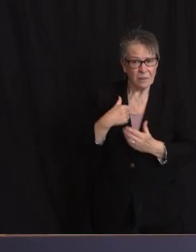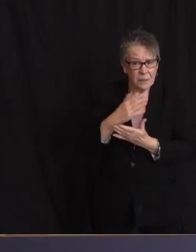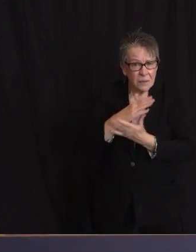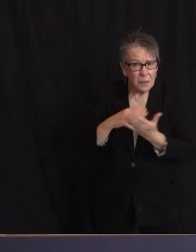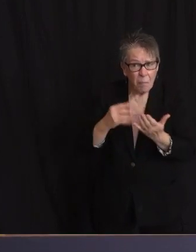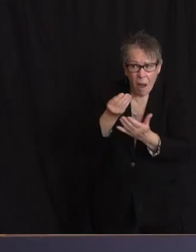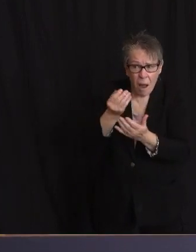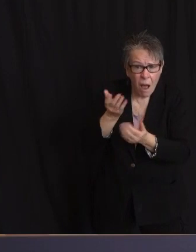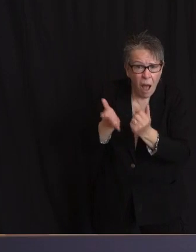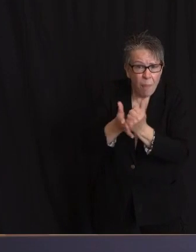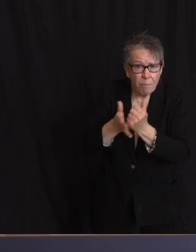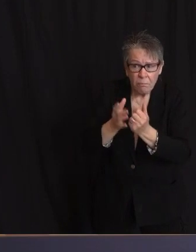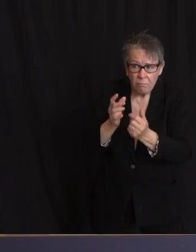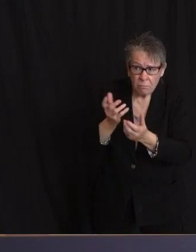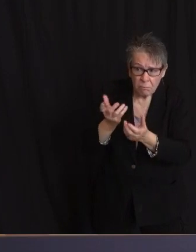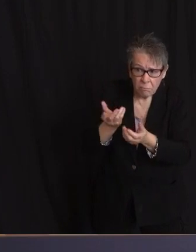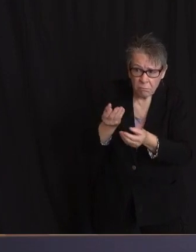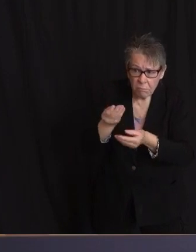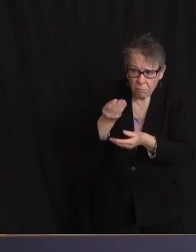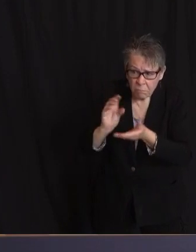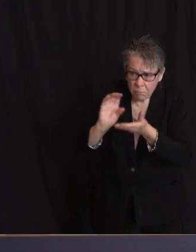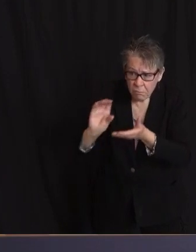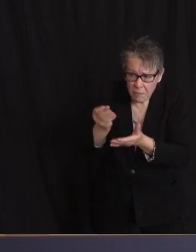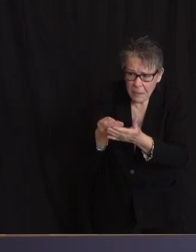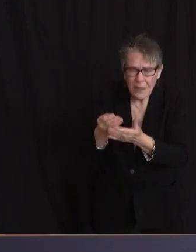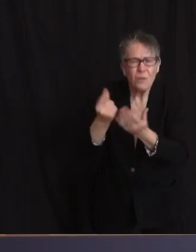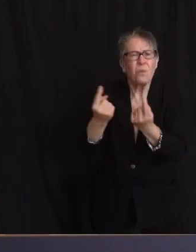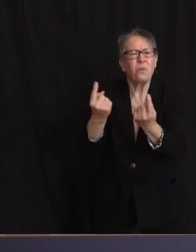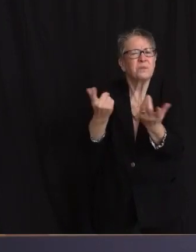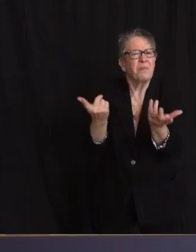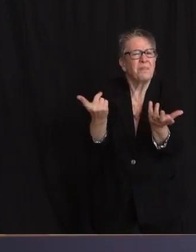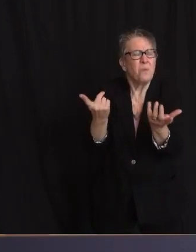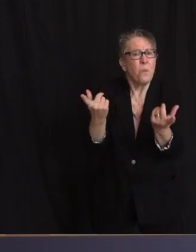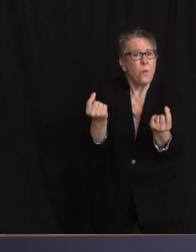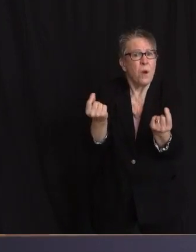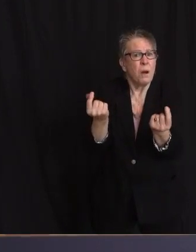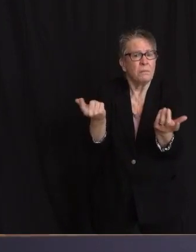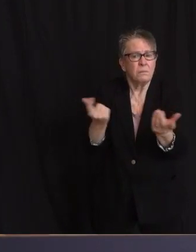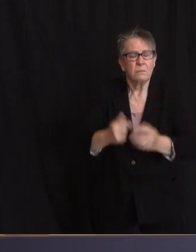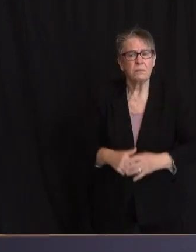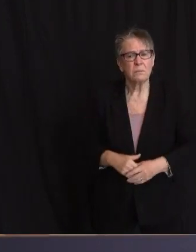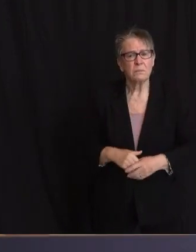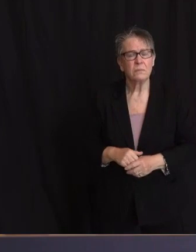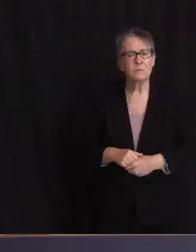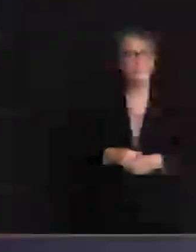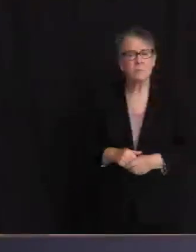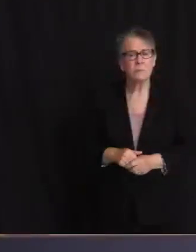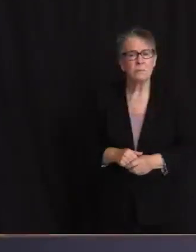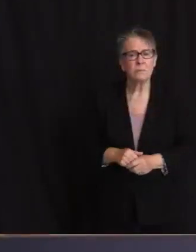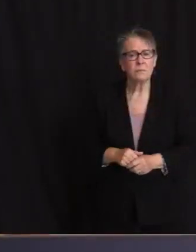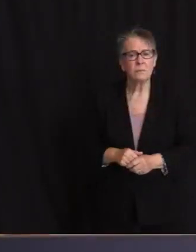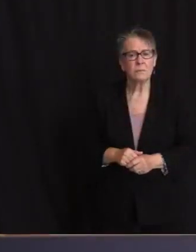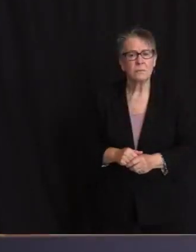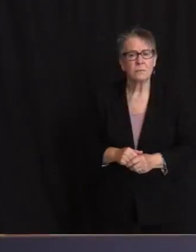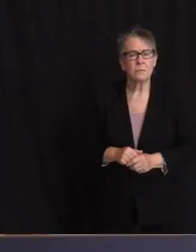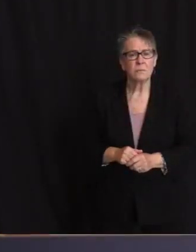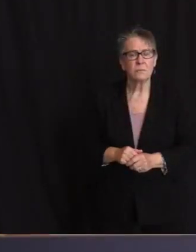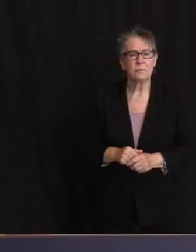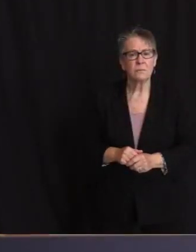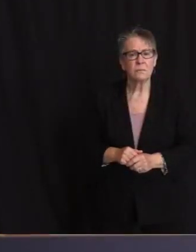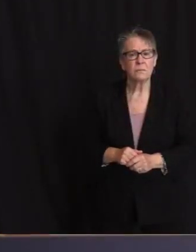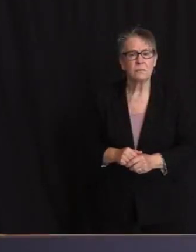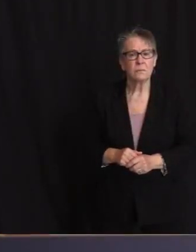Thank you. Thank you. We can come back. Martel, can you go either that way or this way just a little bit? There, perfect. Paramel, help me